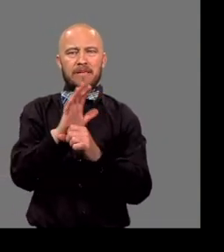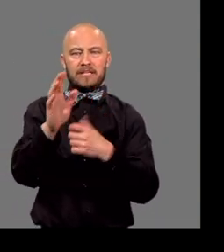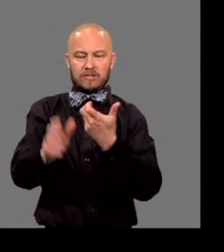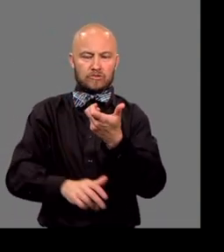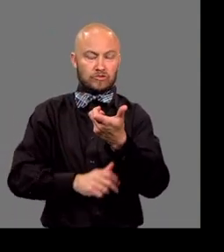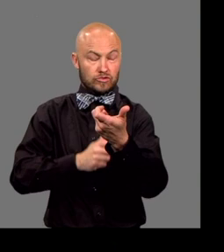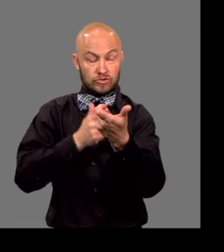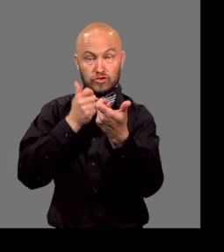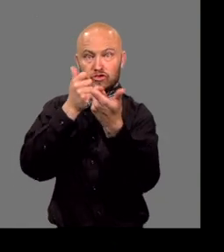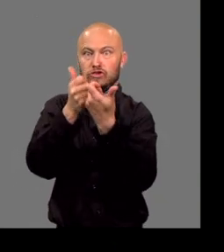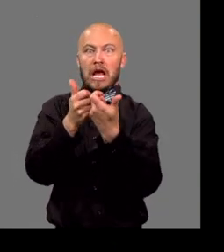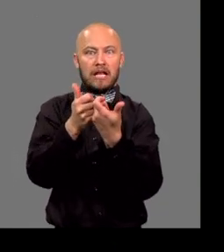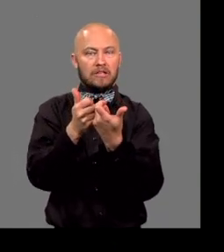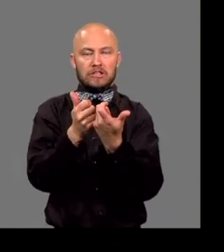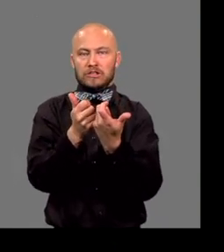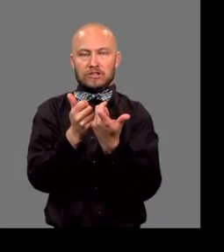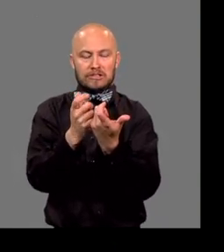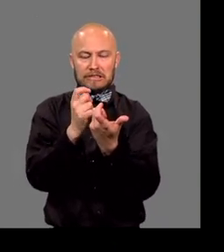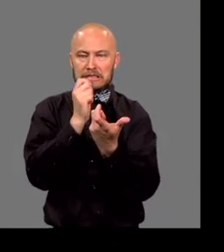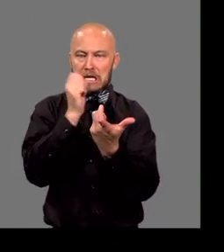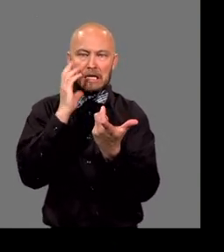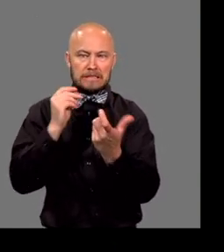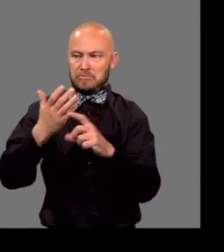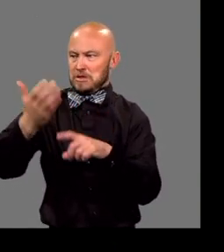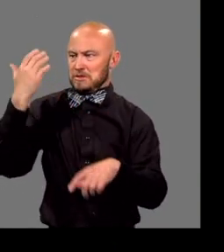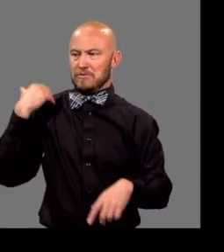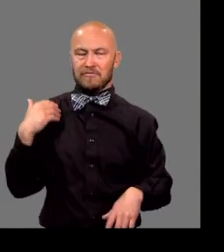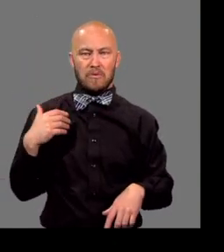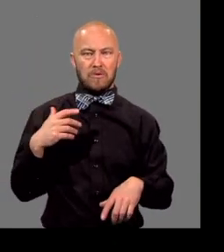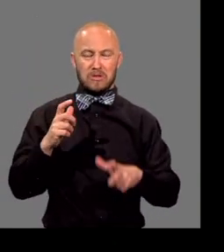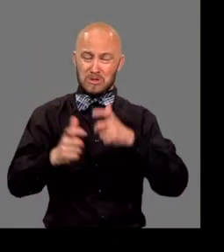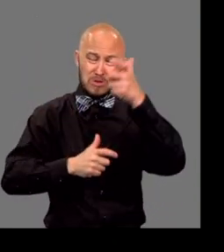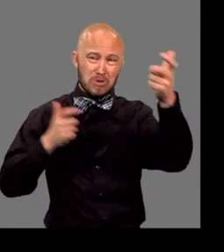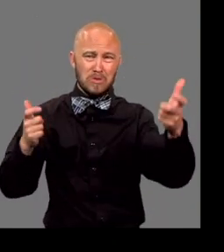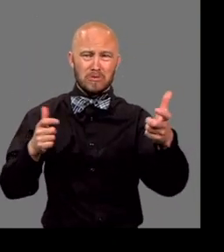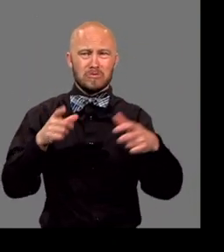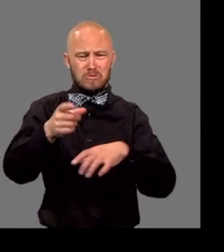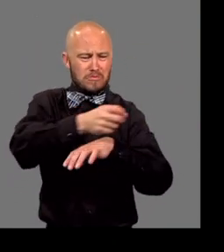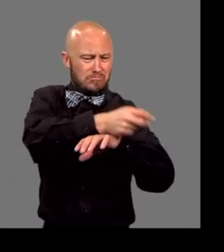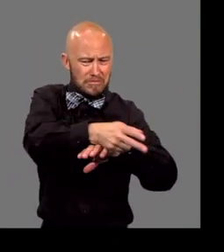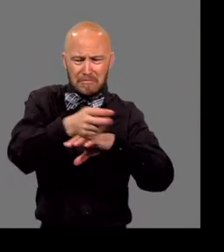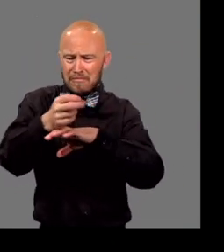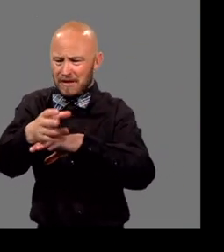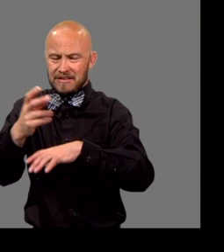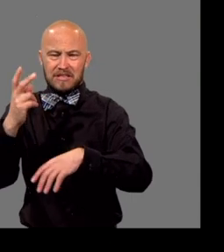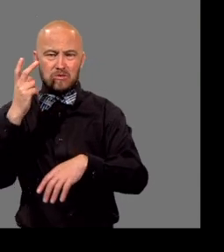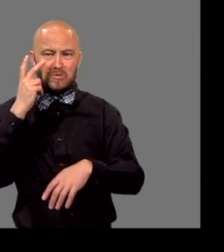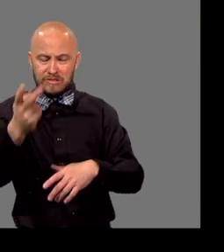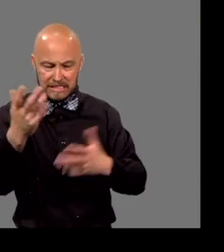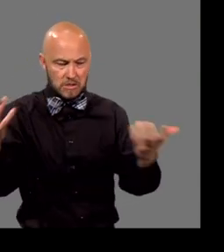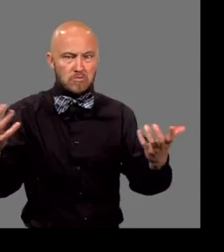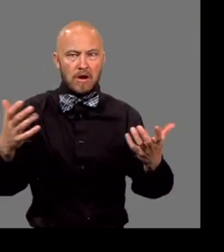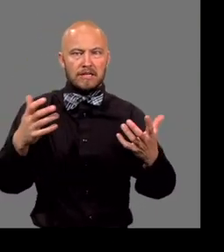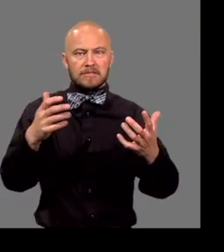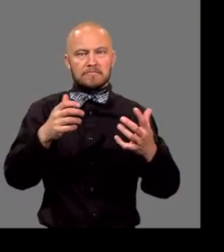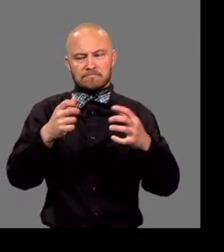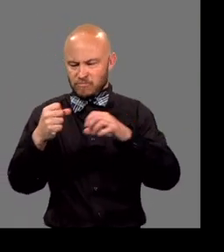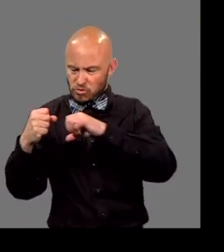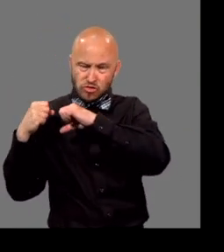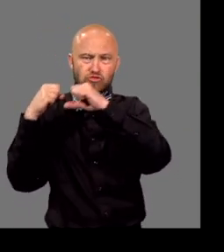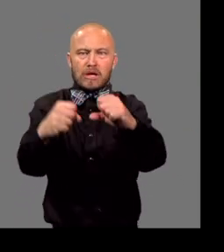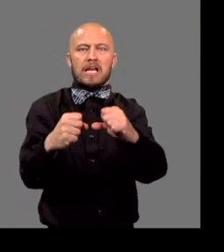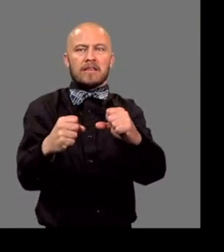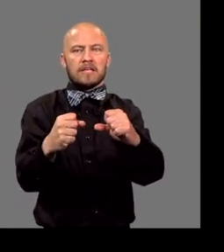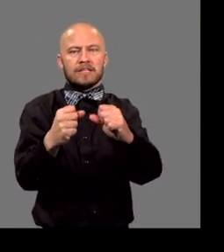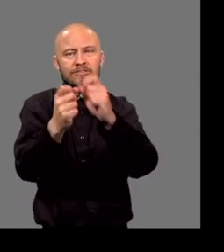you with enormous and unprecedented challenges, but by overcoming those challenges, you showed your strength. You adapted. You